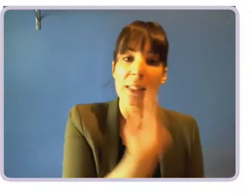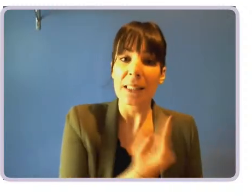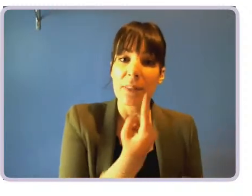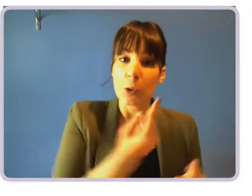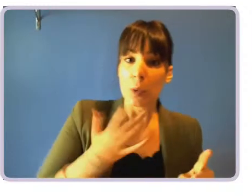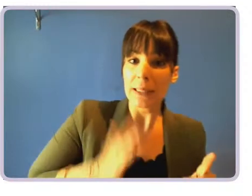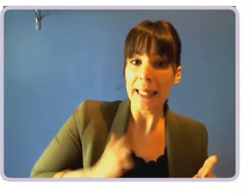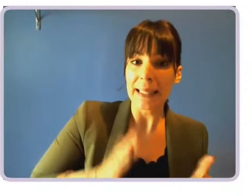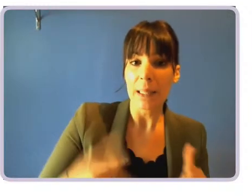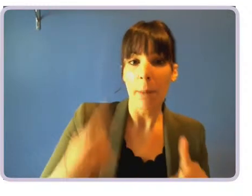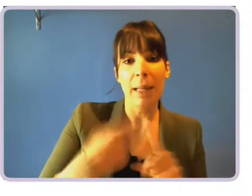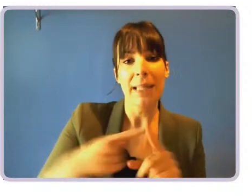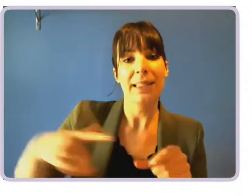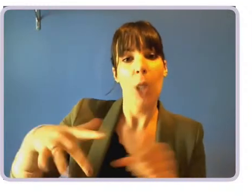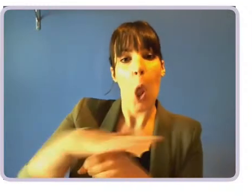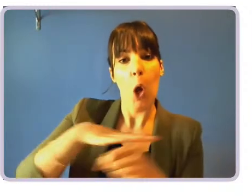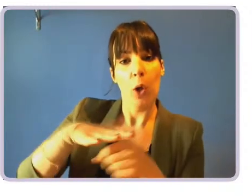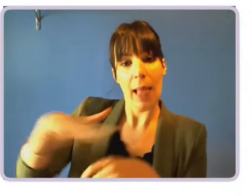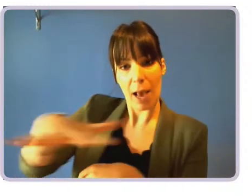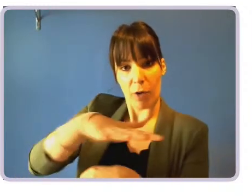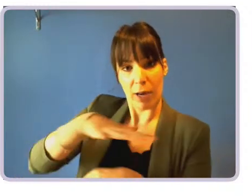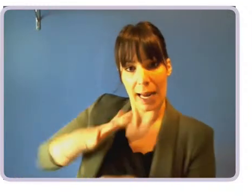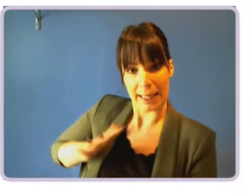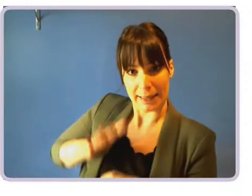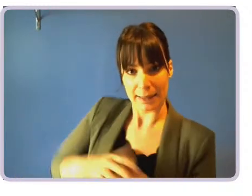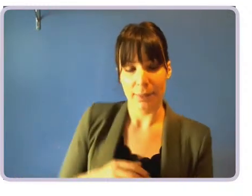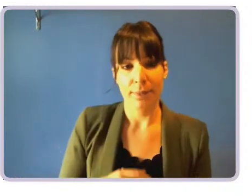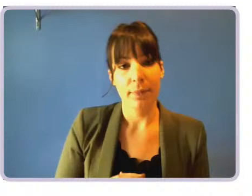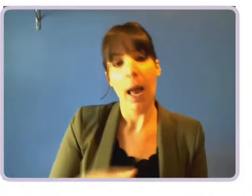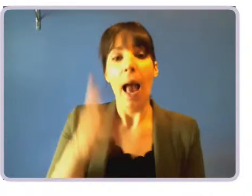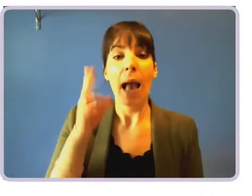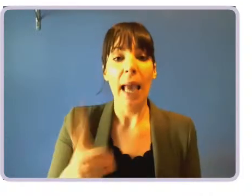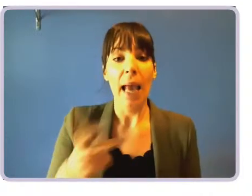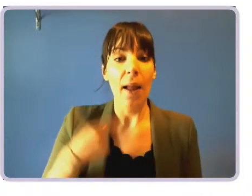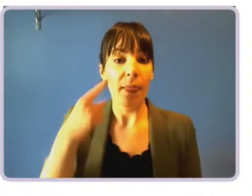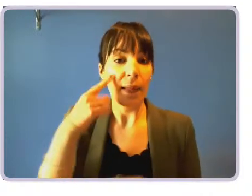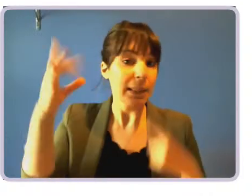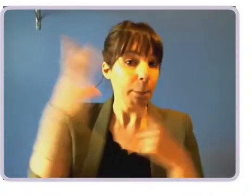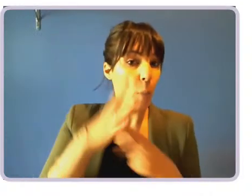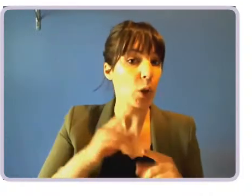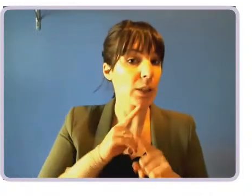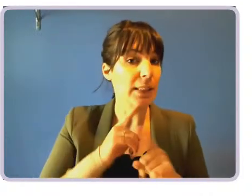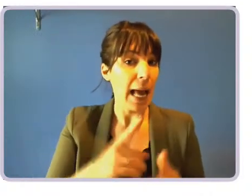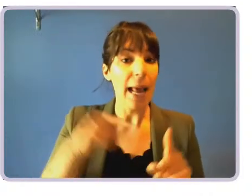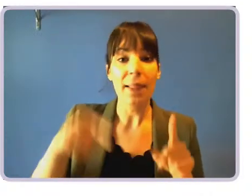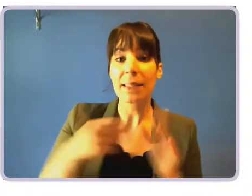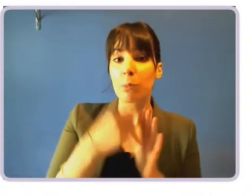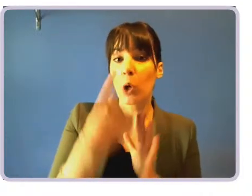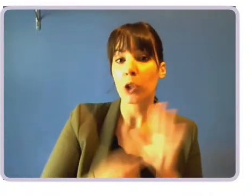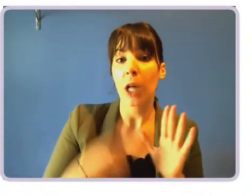Once again, I think it's important to mention that this project has a statewide reference group.